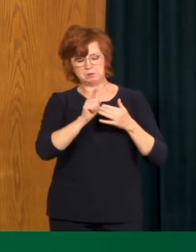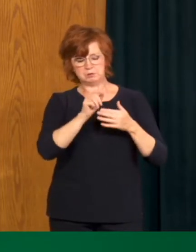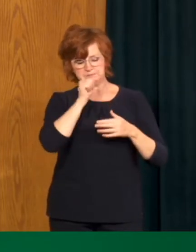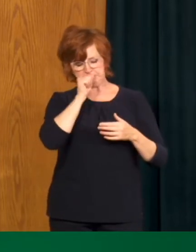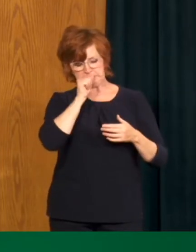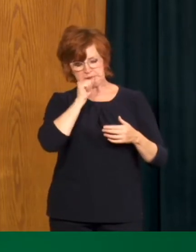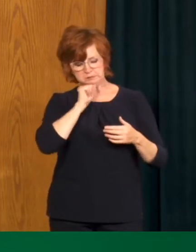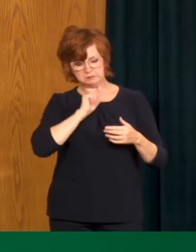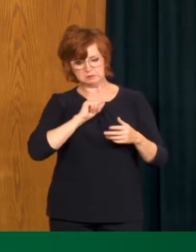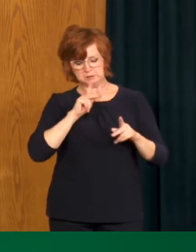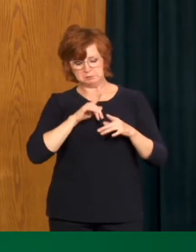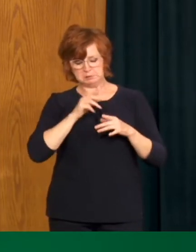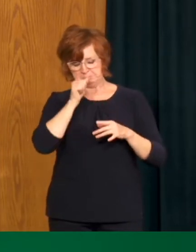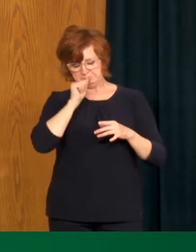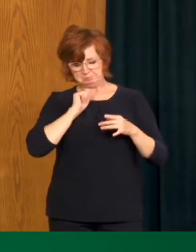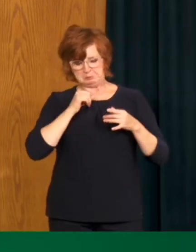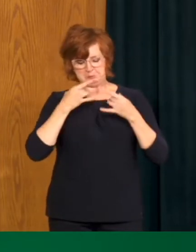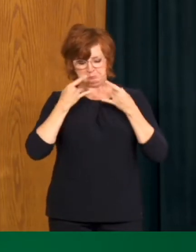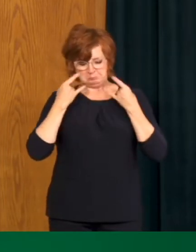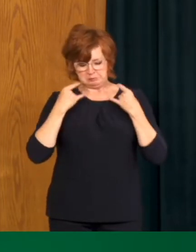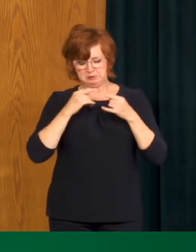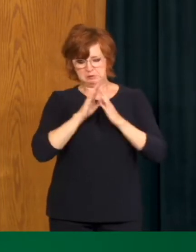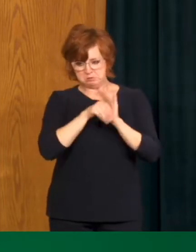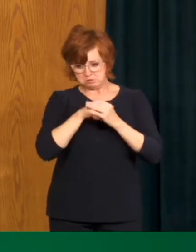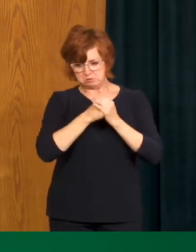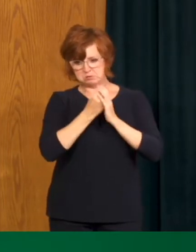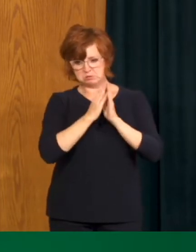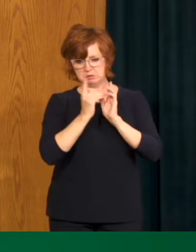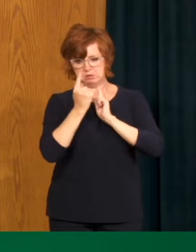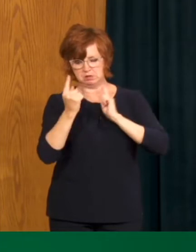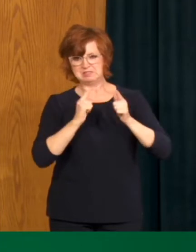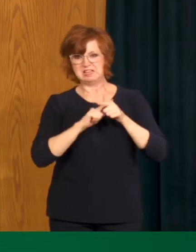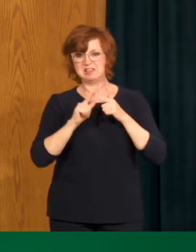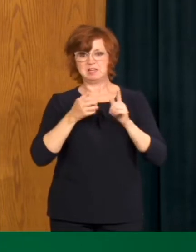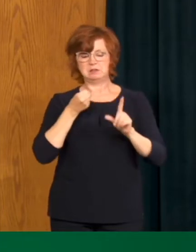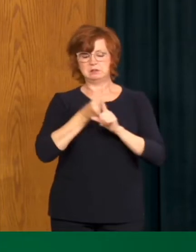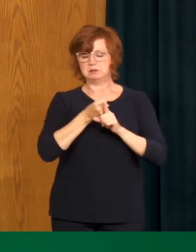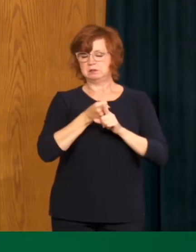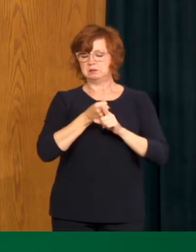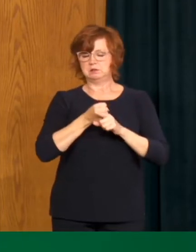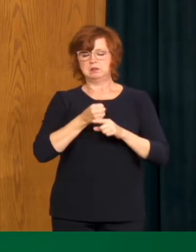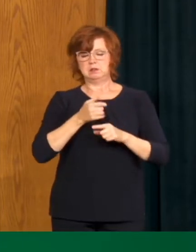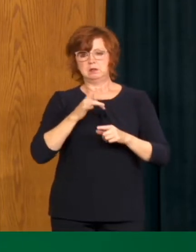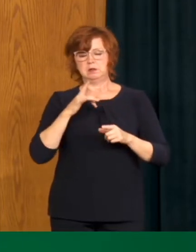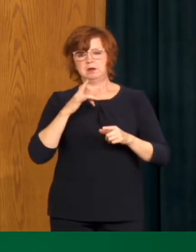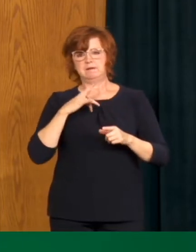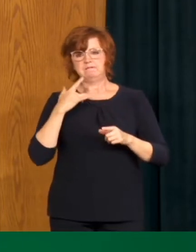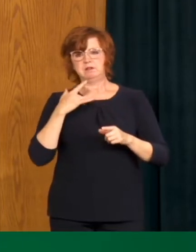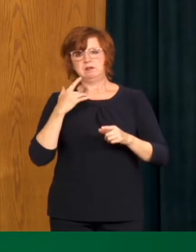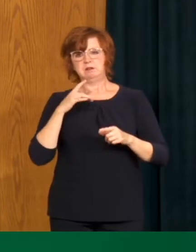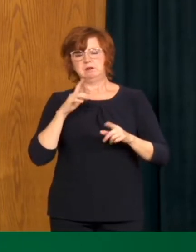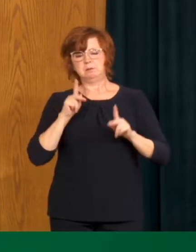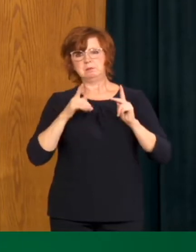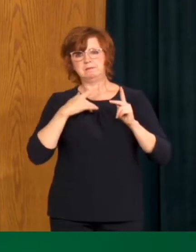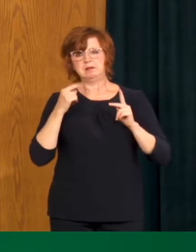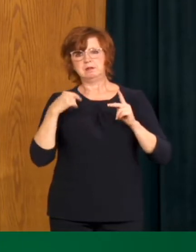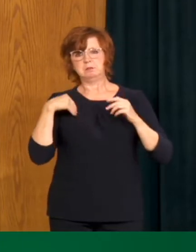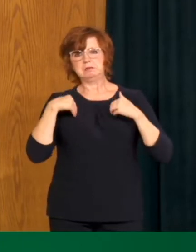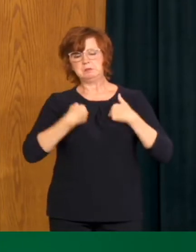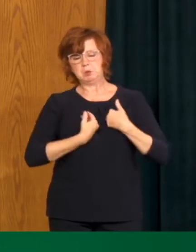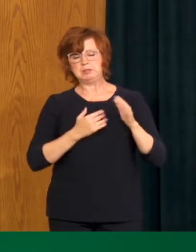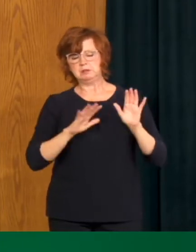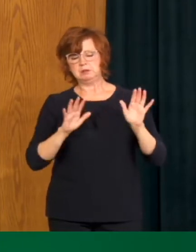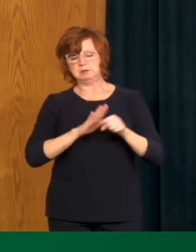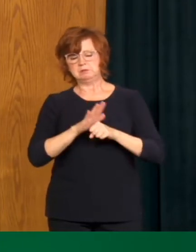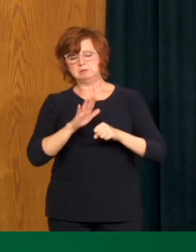food. And so I say the biggest difference between aggressive and active is the fact that we're actually on colony,